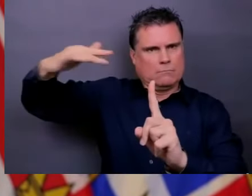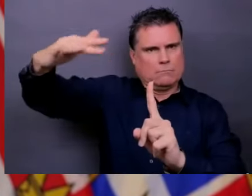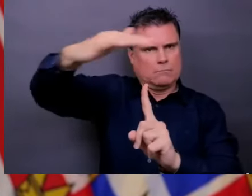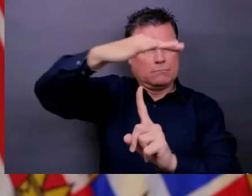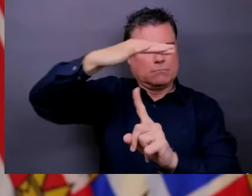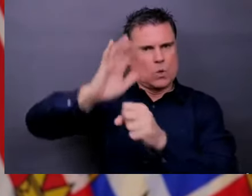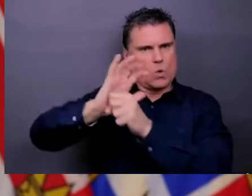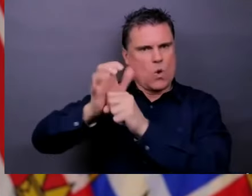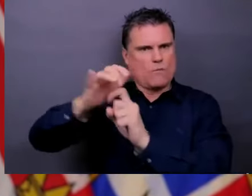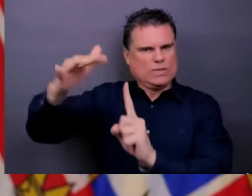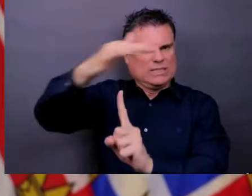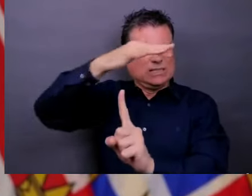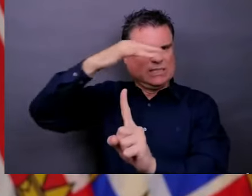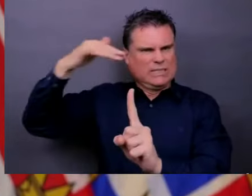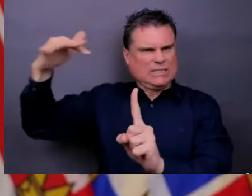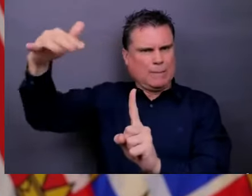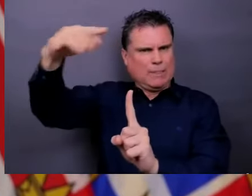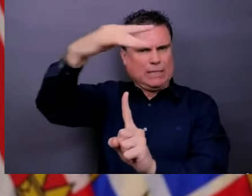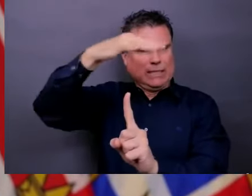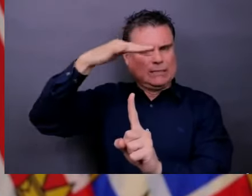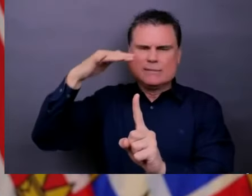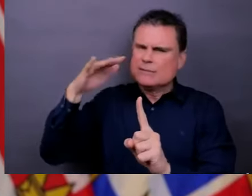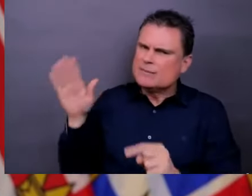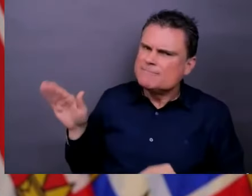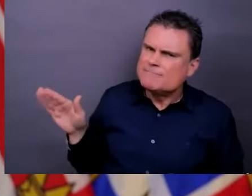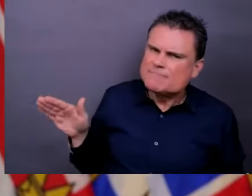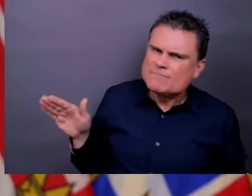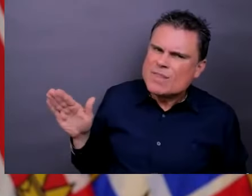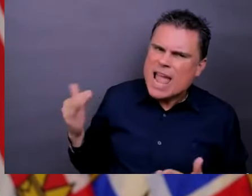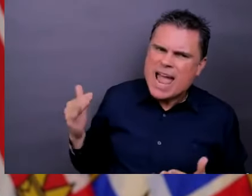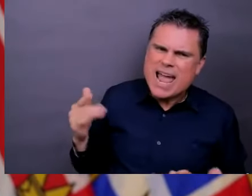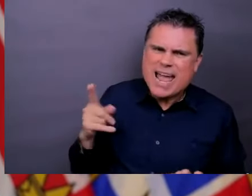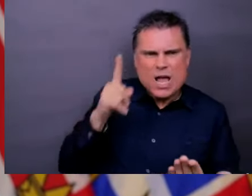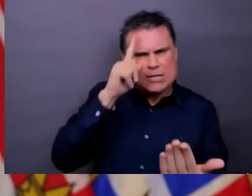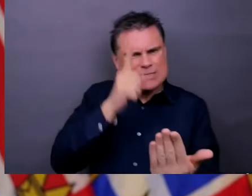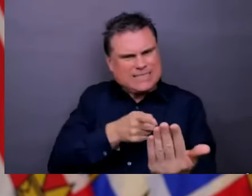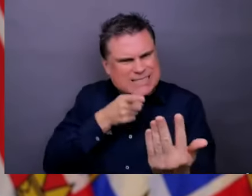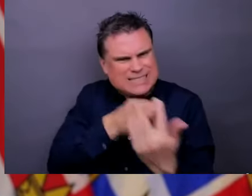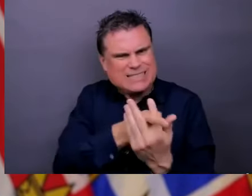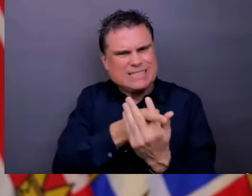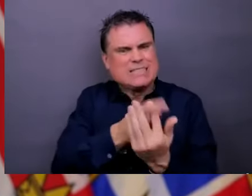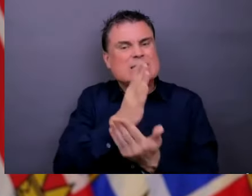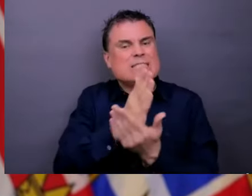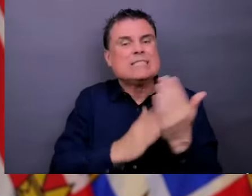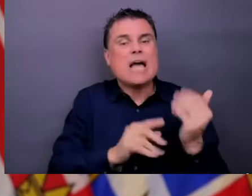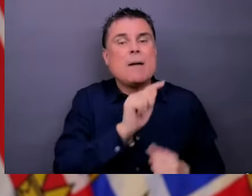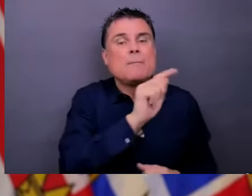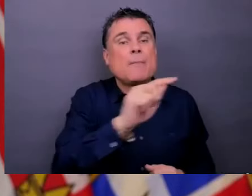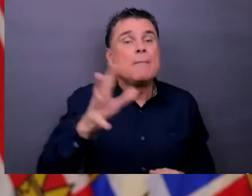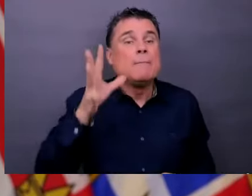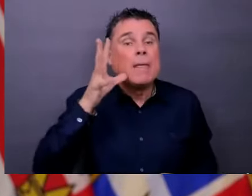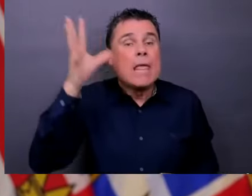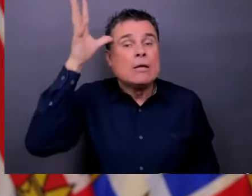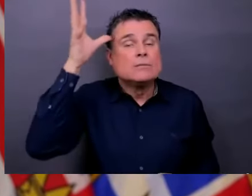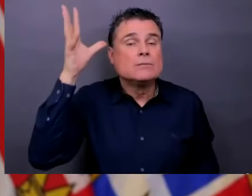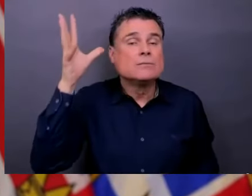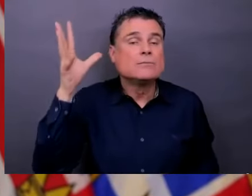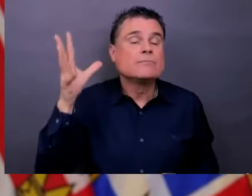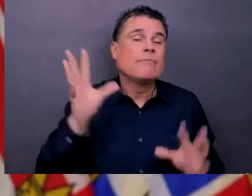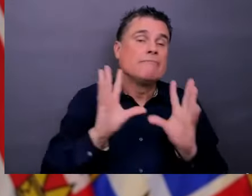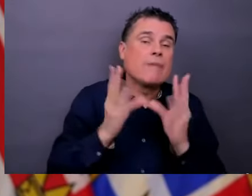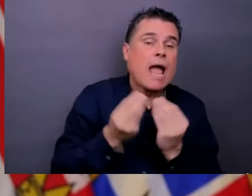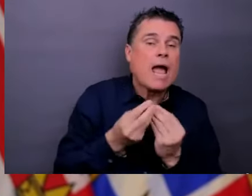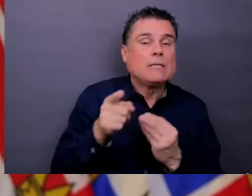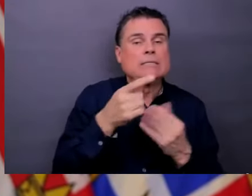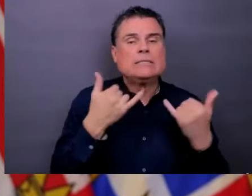allowing sleepovers in their homes or teenagers hosting Super Bowl parties, further increasing the risk of this virus spreading